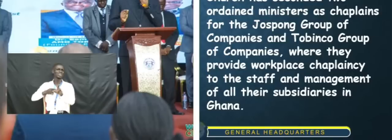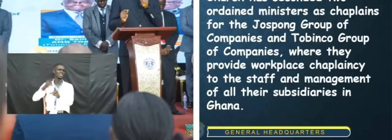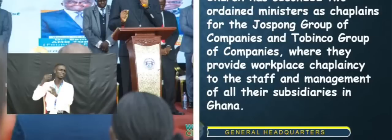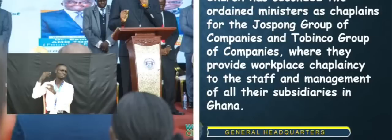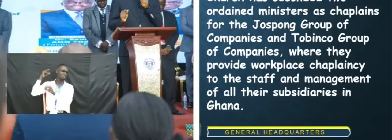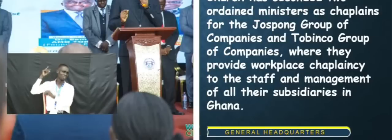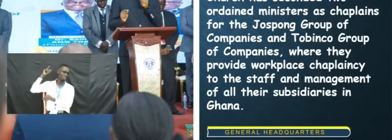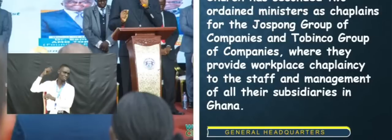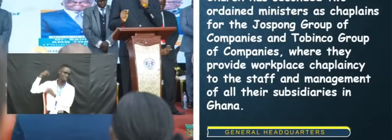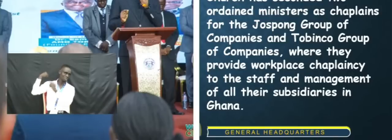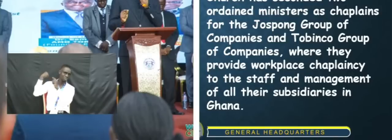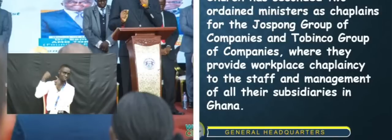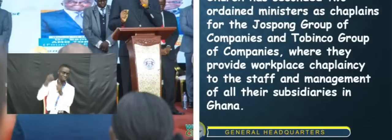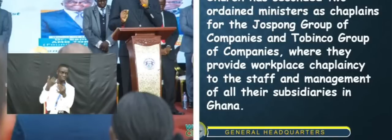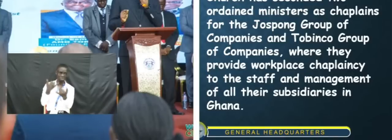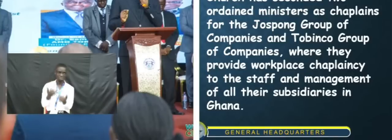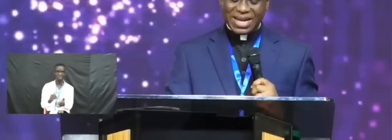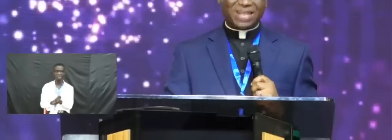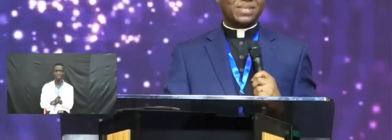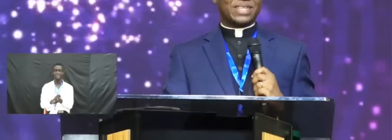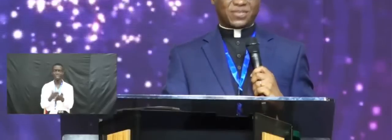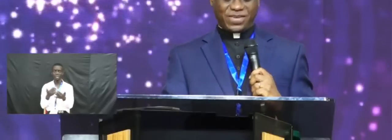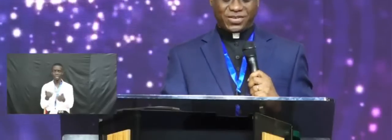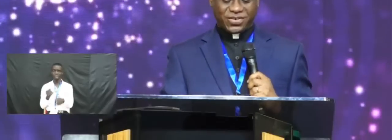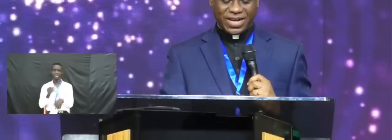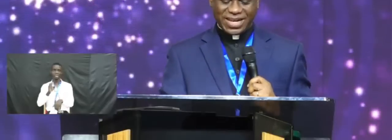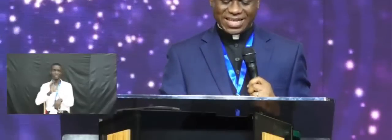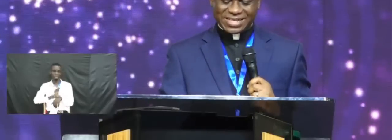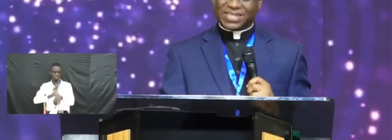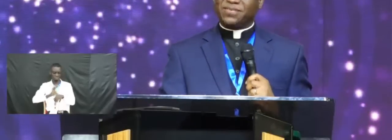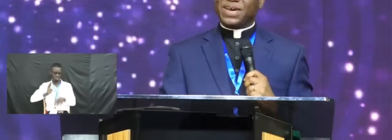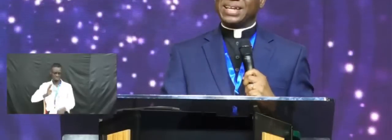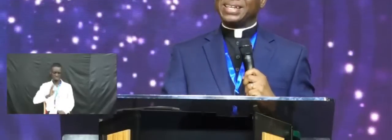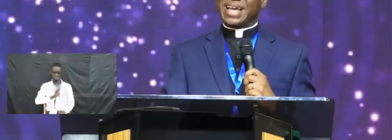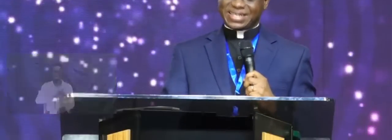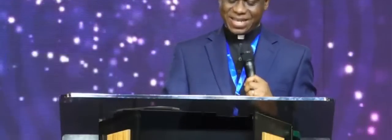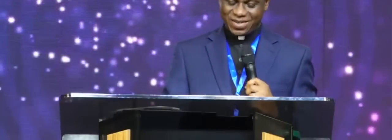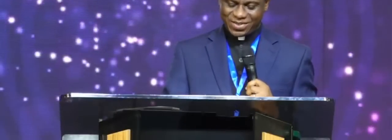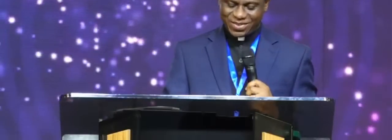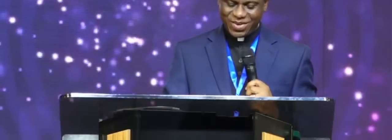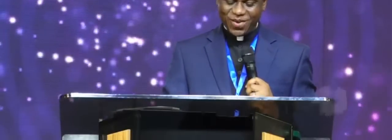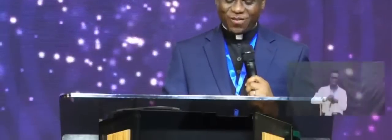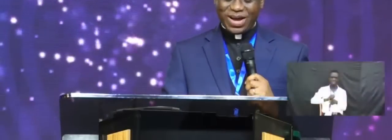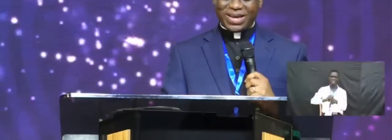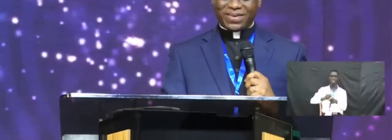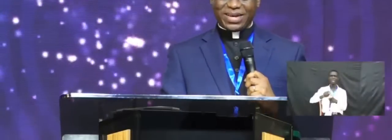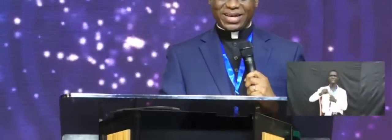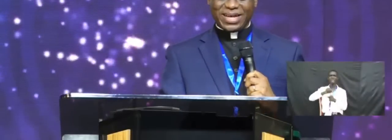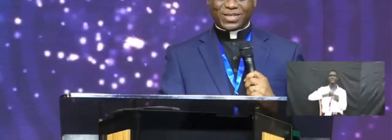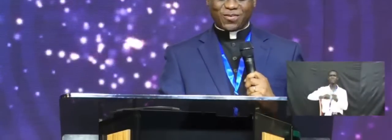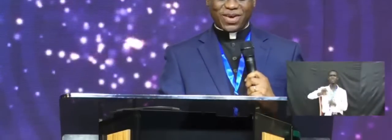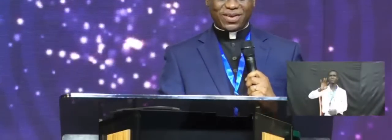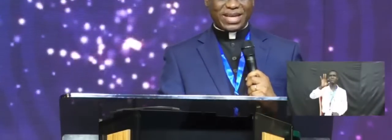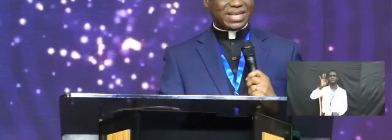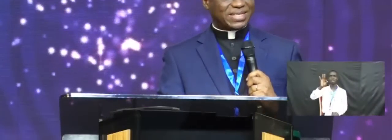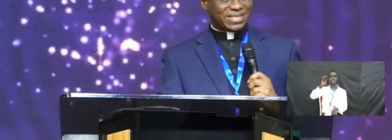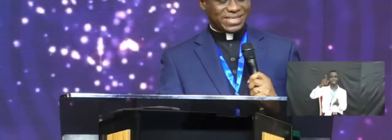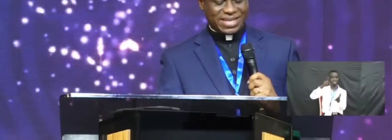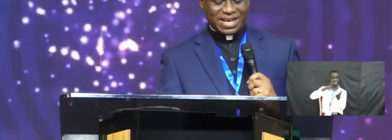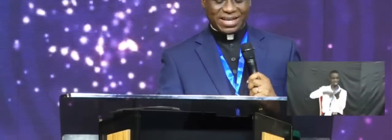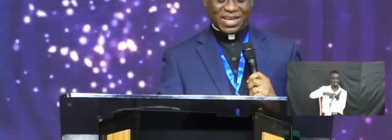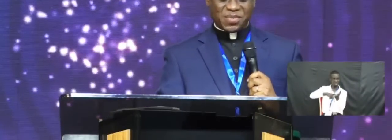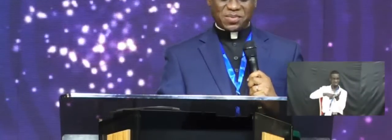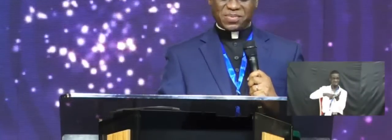time now. So far the chapency board has successfully trained and certified 9,18 of our